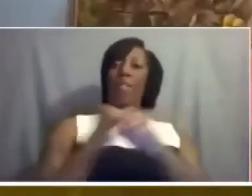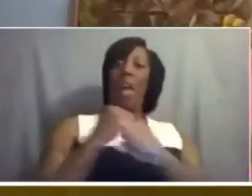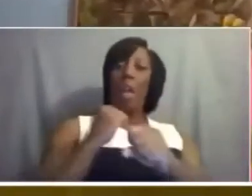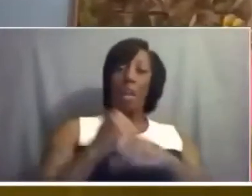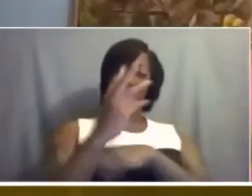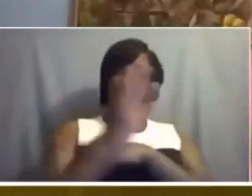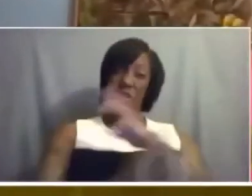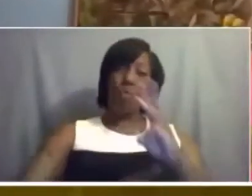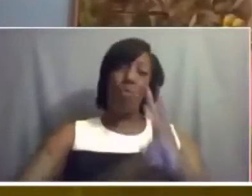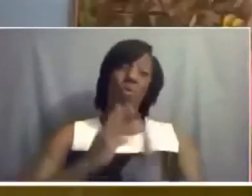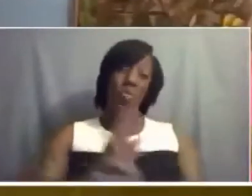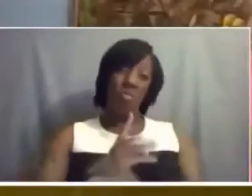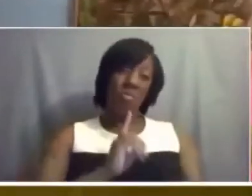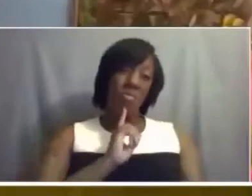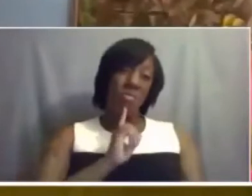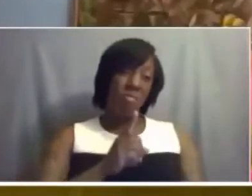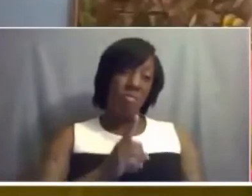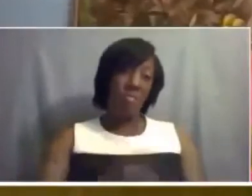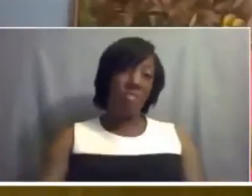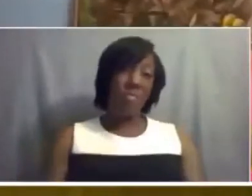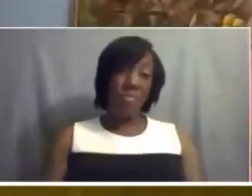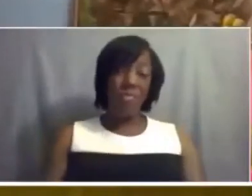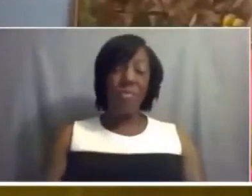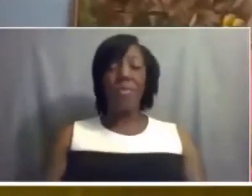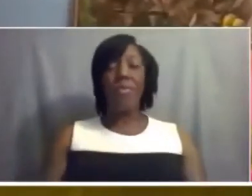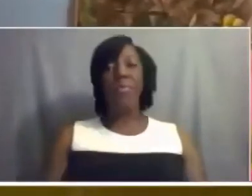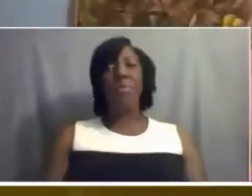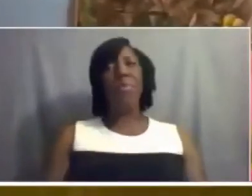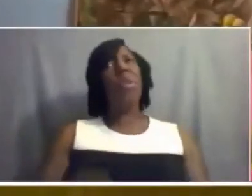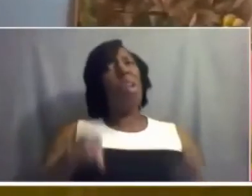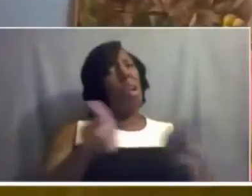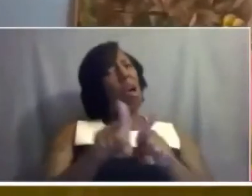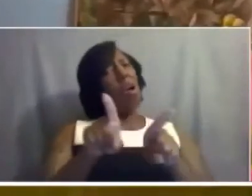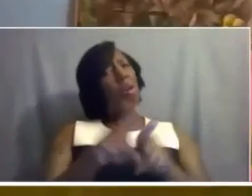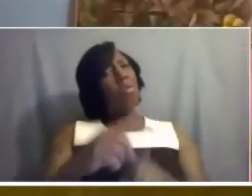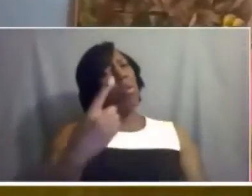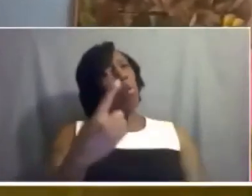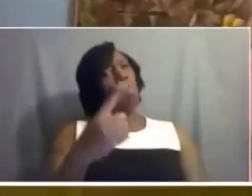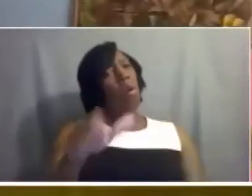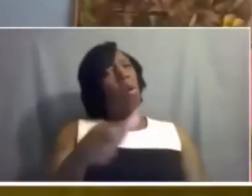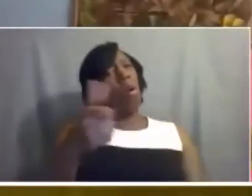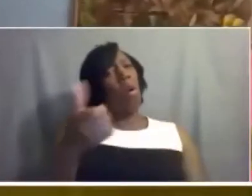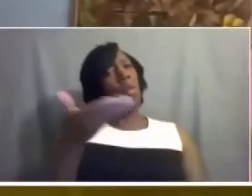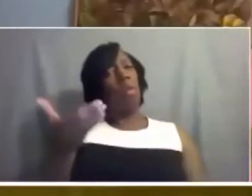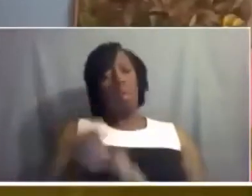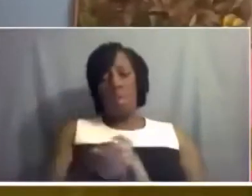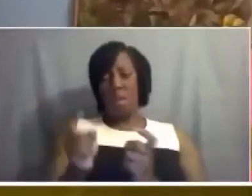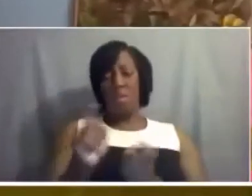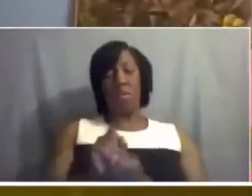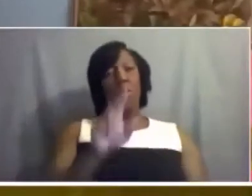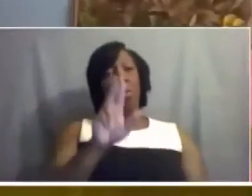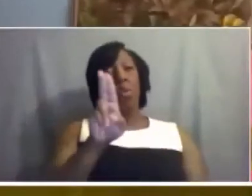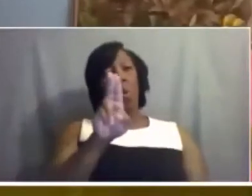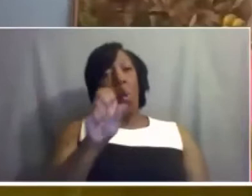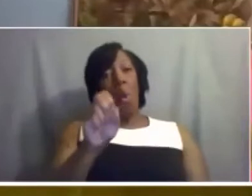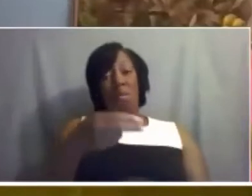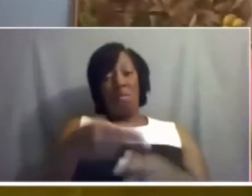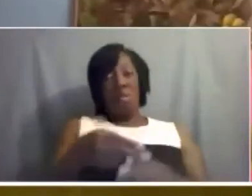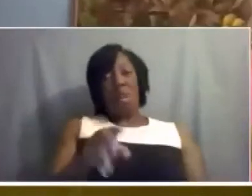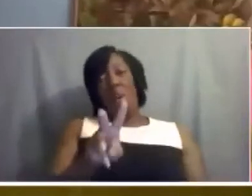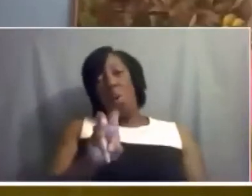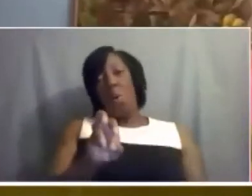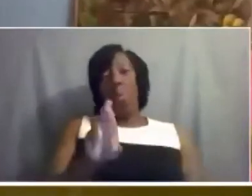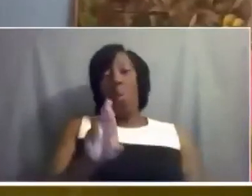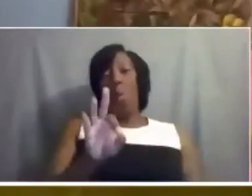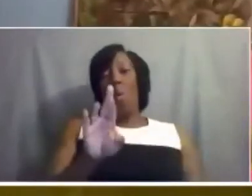There is something else that has changed as well, which is the U.S. conducts warfare in an economic